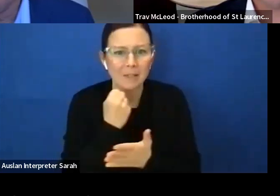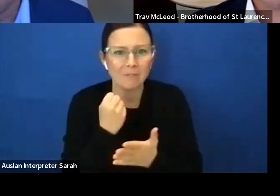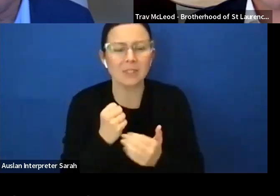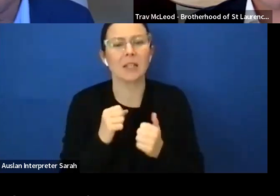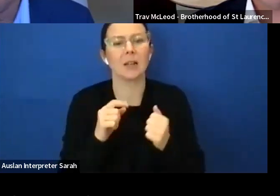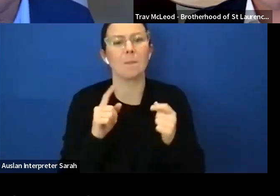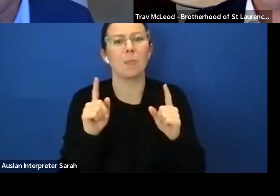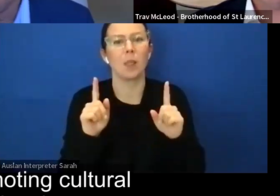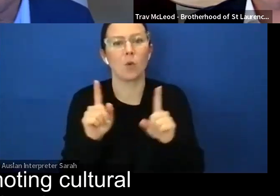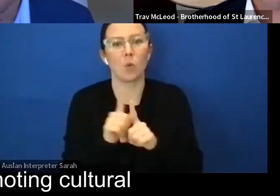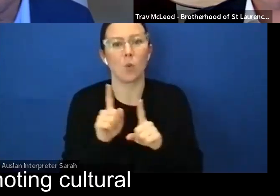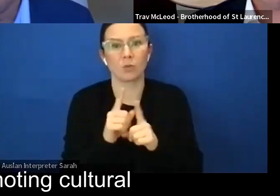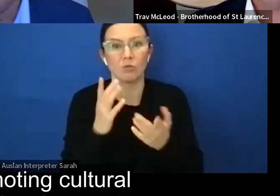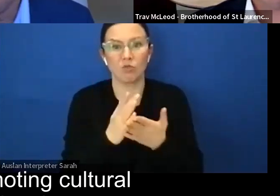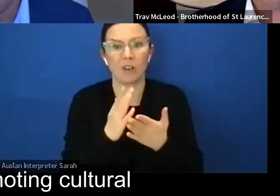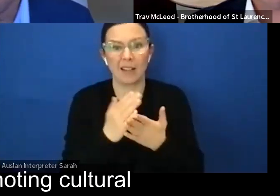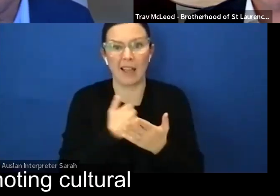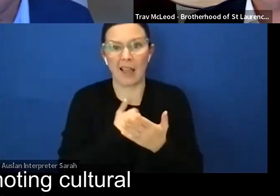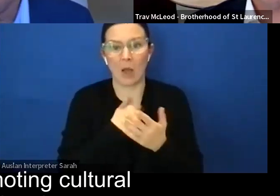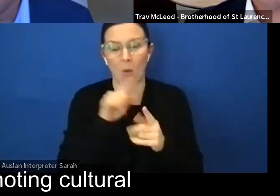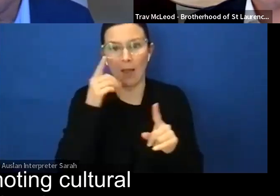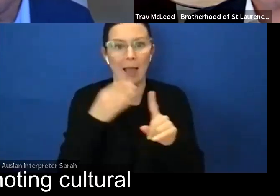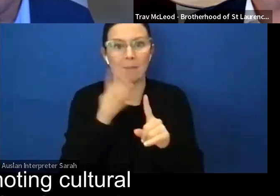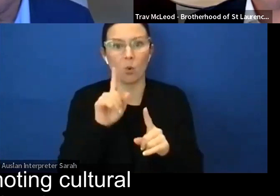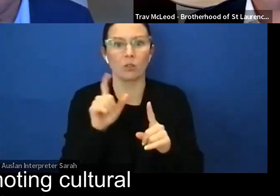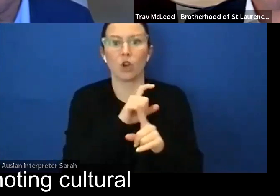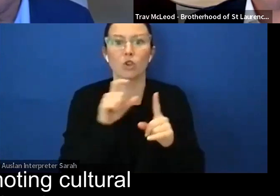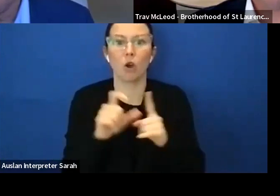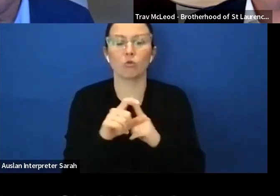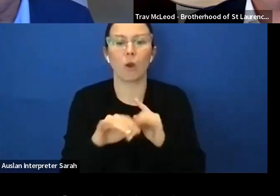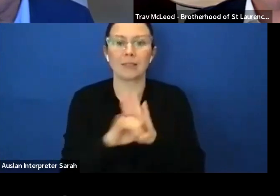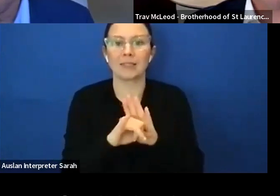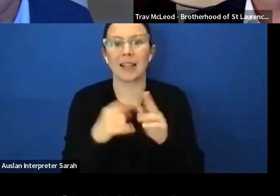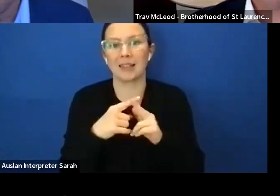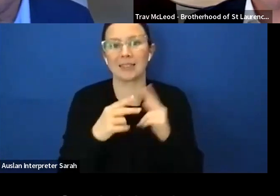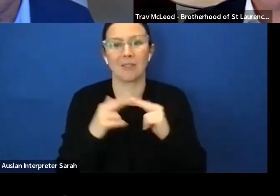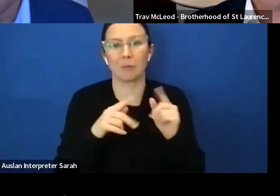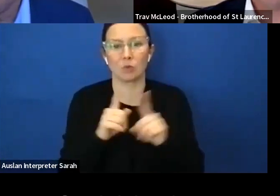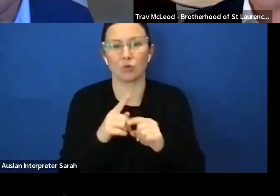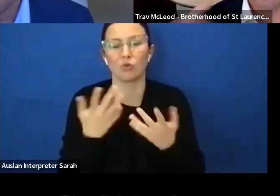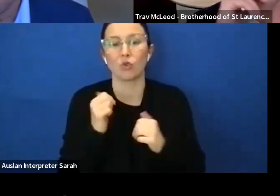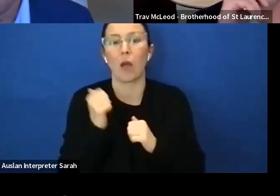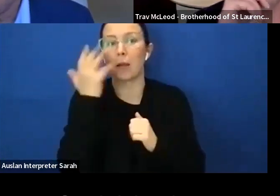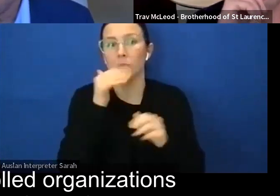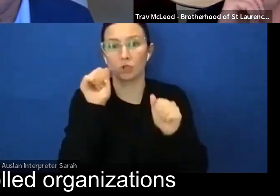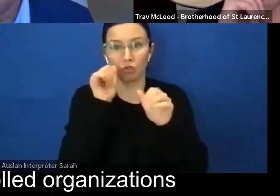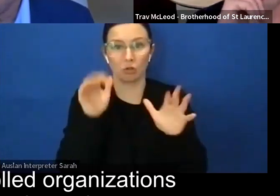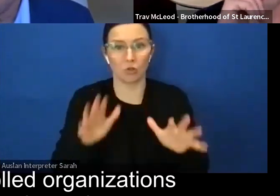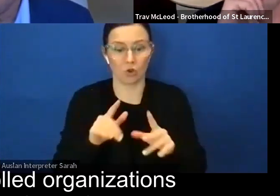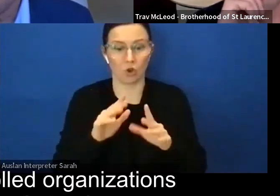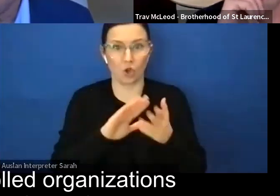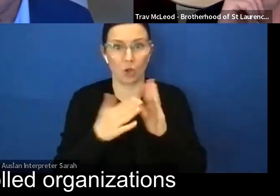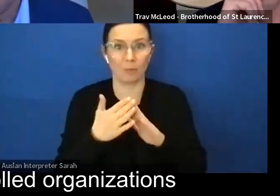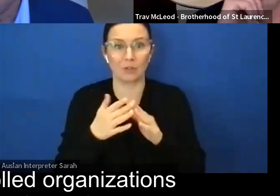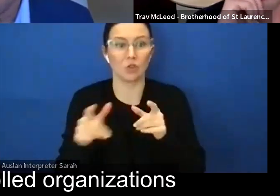ultimately our aim is about promoting cultural identity and development. So Aboriginal and Torres Strait Islander